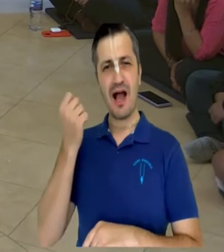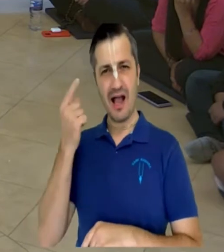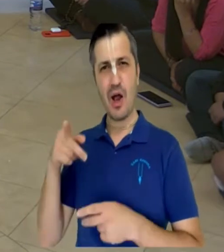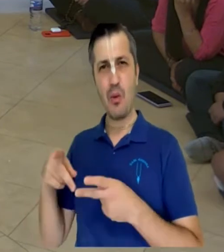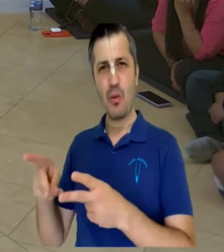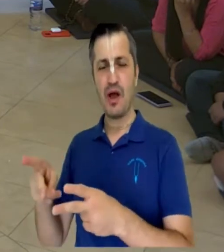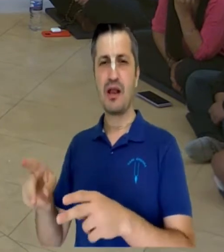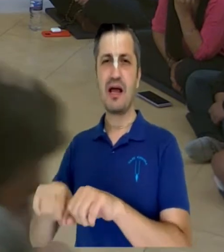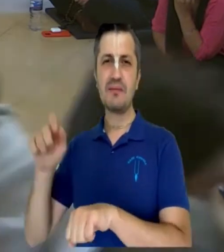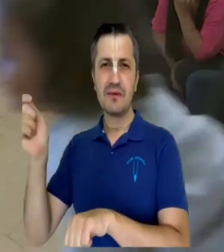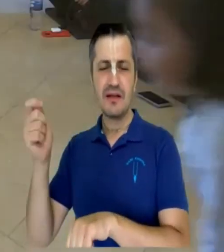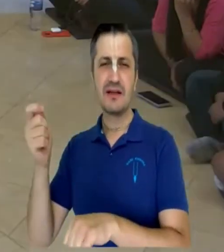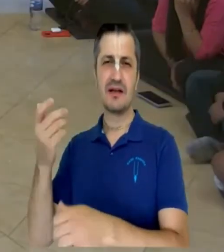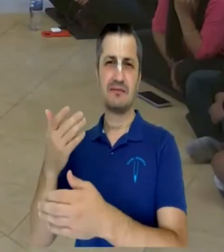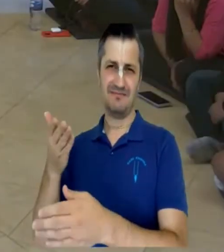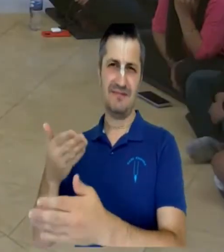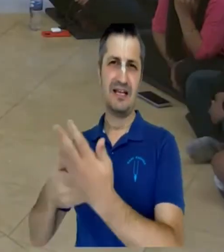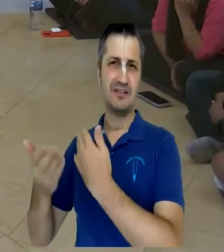to be